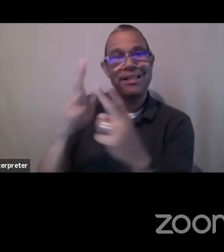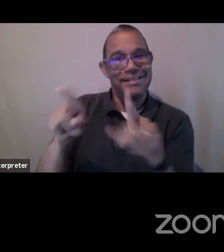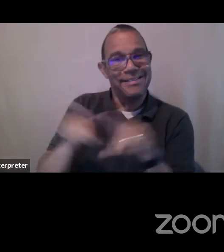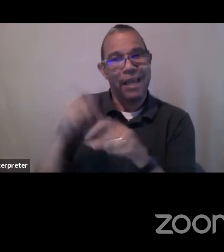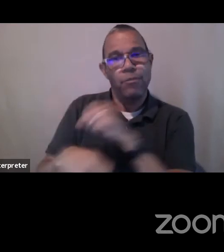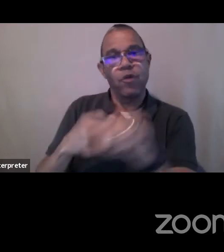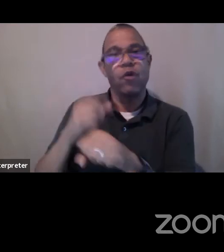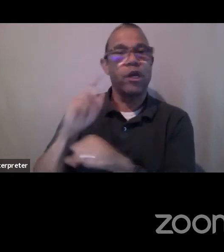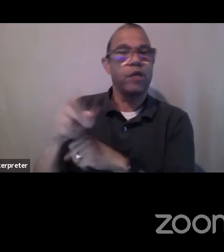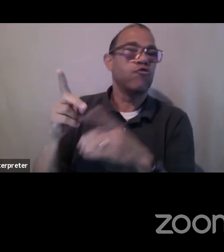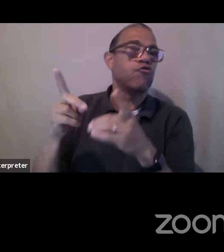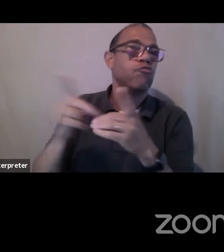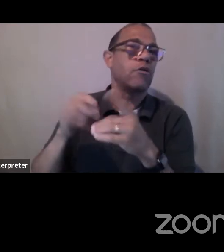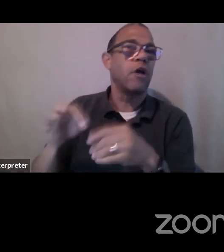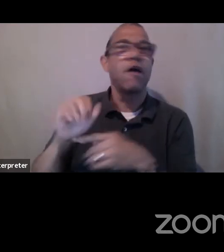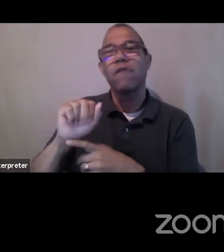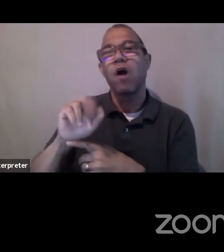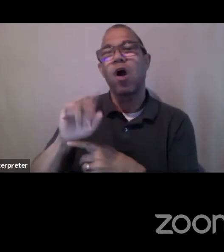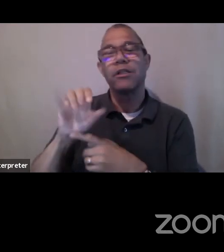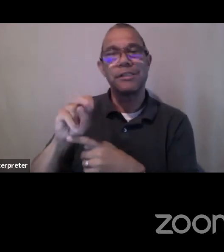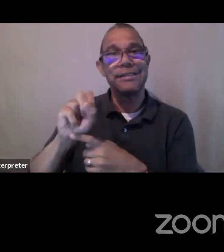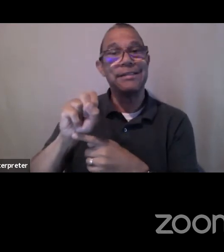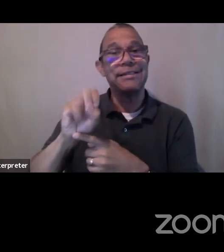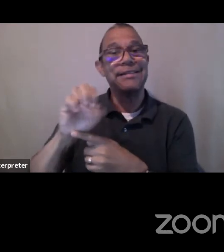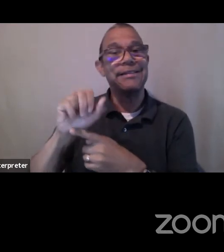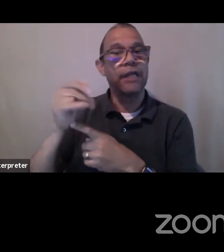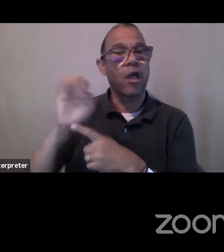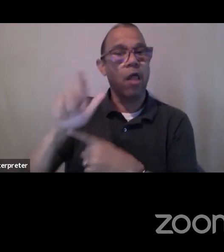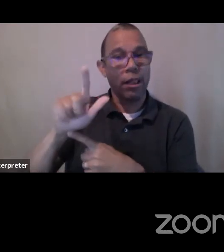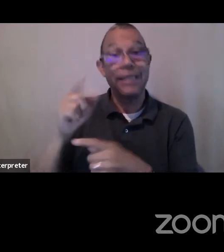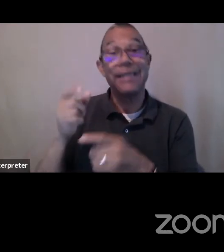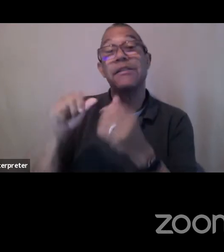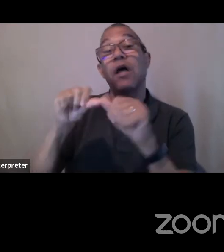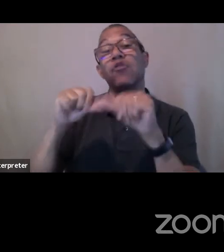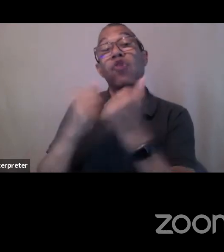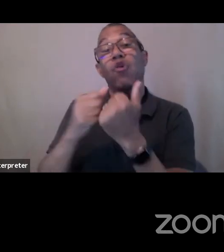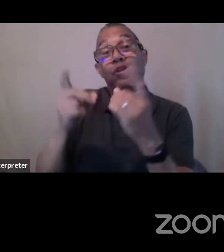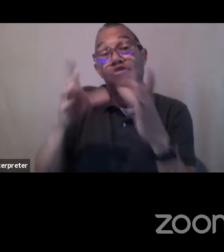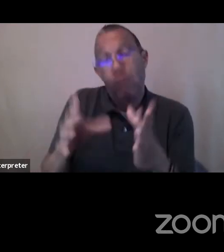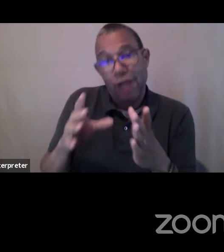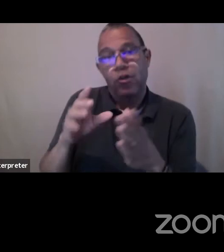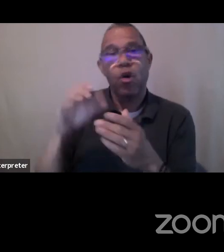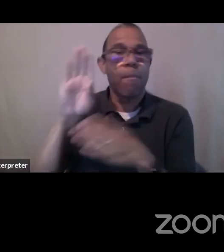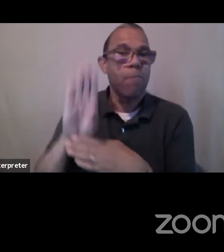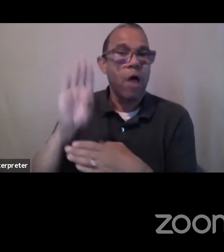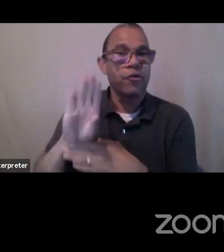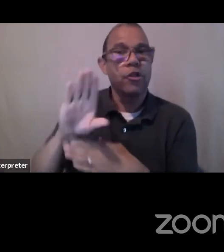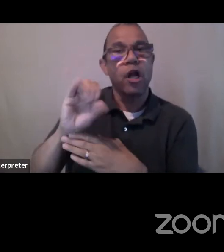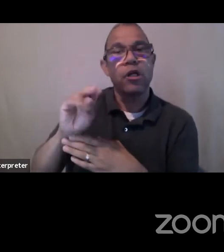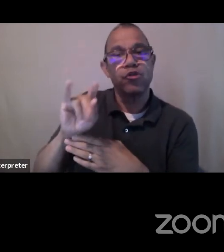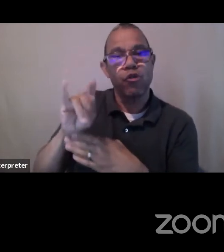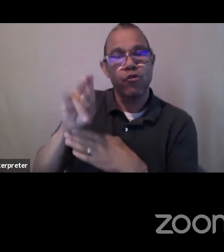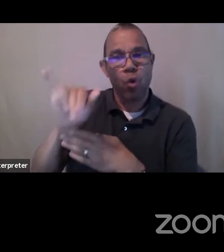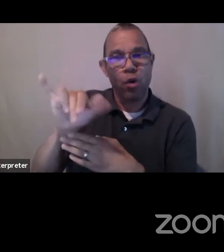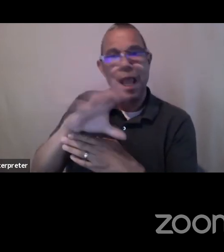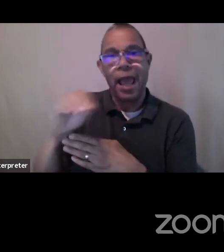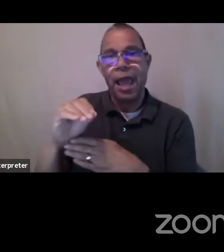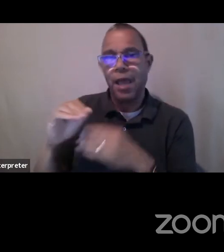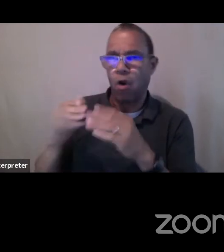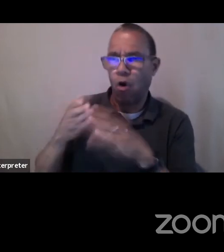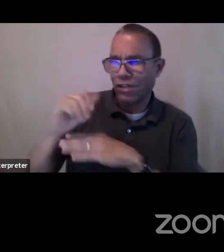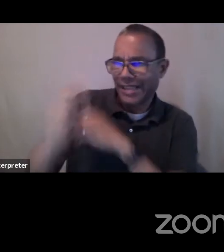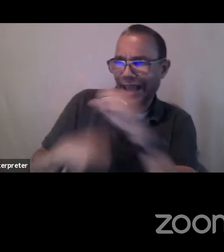Arlequin's The Seagull. He is an associate professor at the Boston Conservatory and has spent over a decade teaching the art of